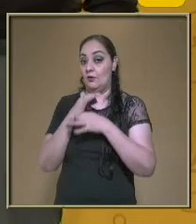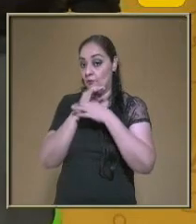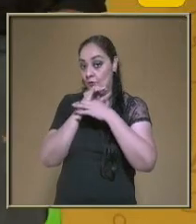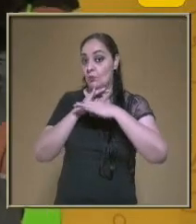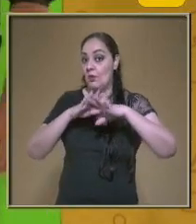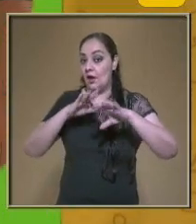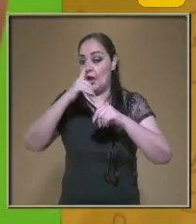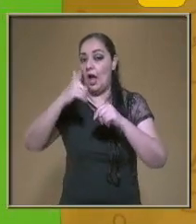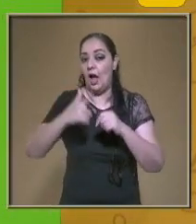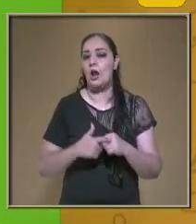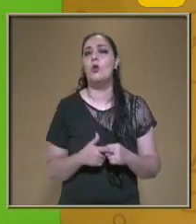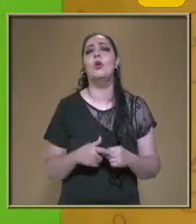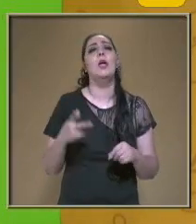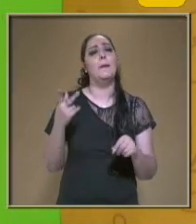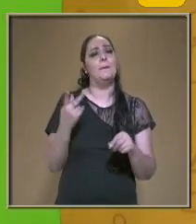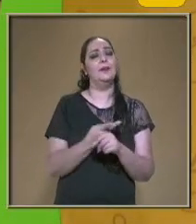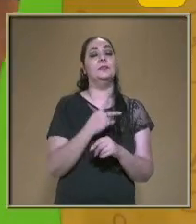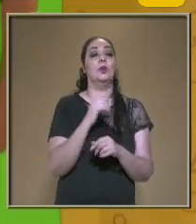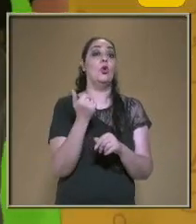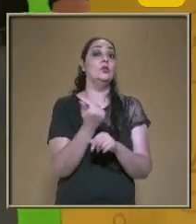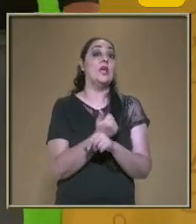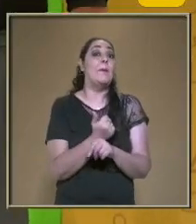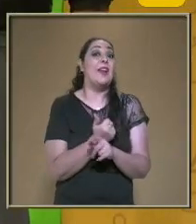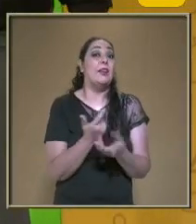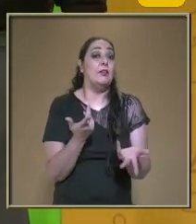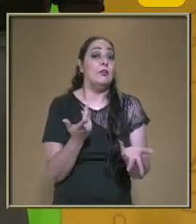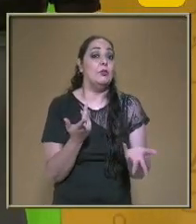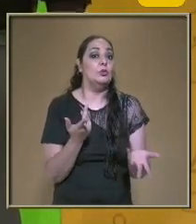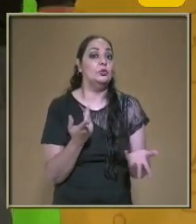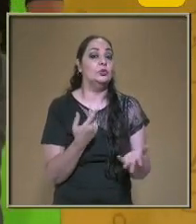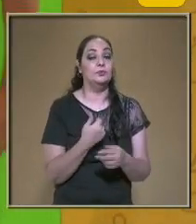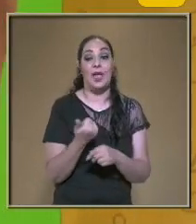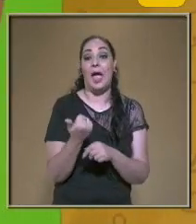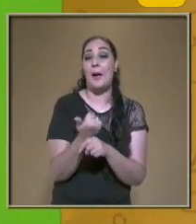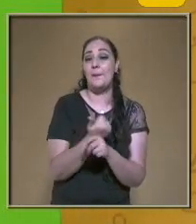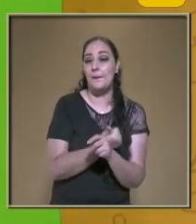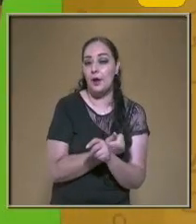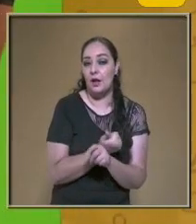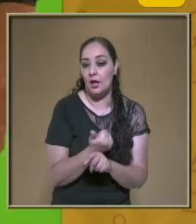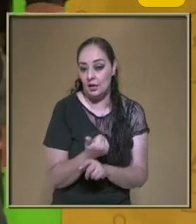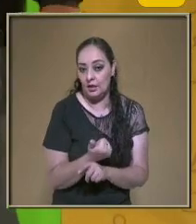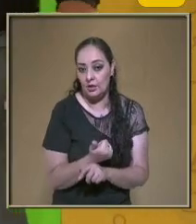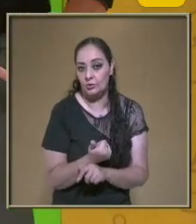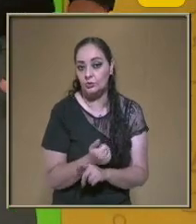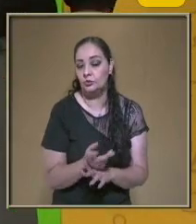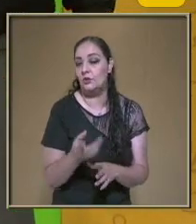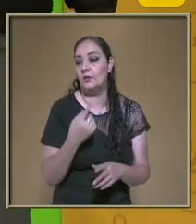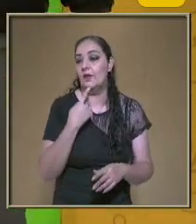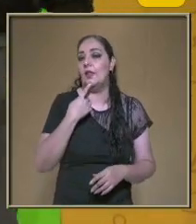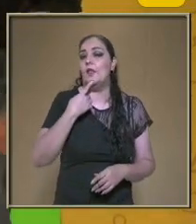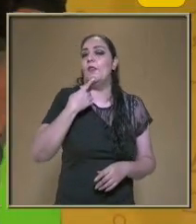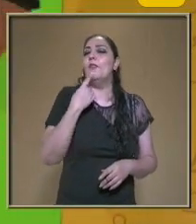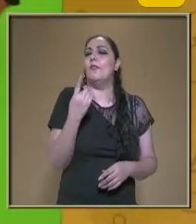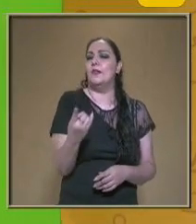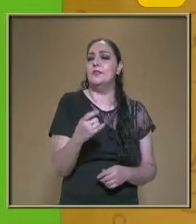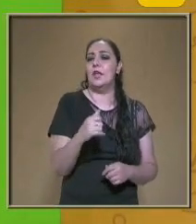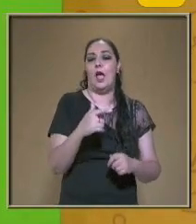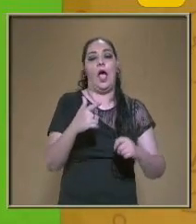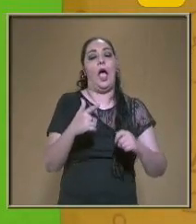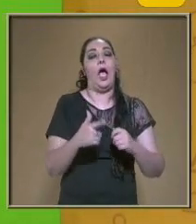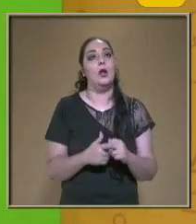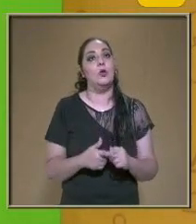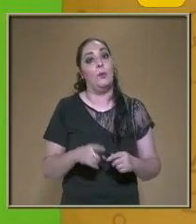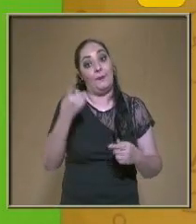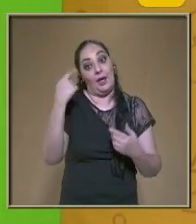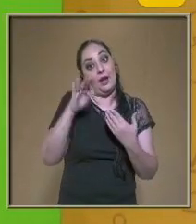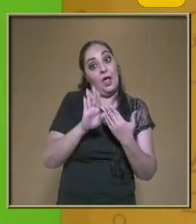okay? But what happened with the yellow one, okay? The yellow one expresses something to